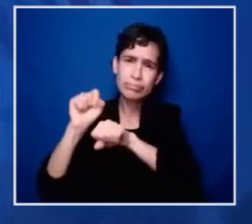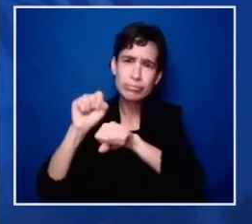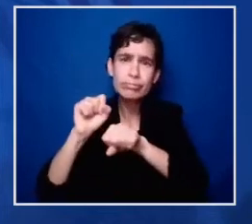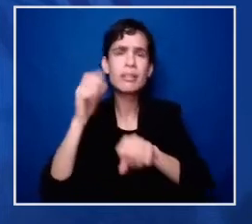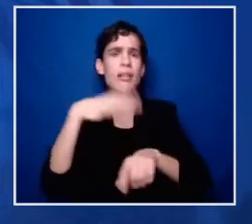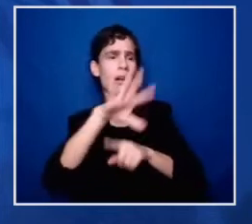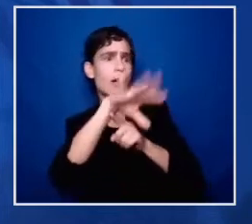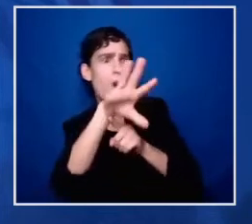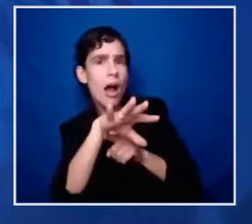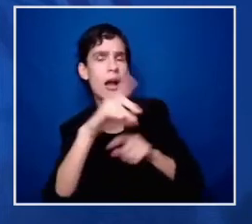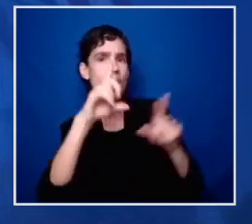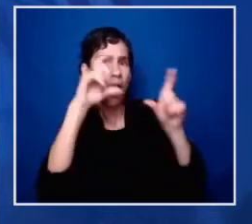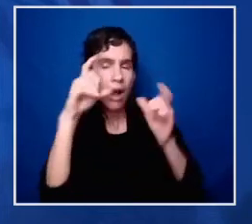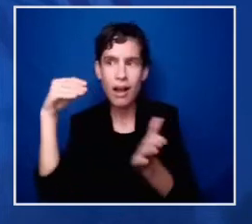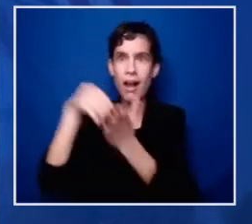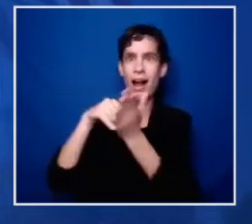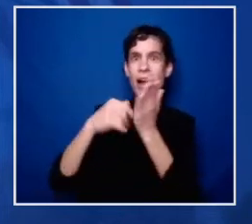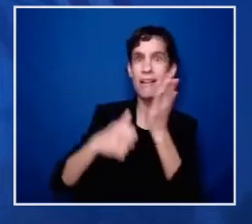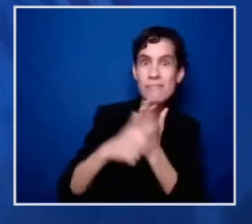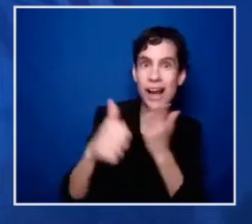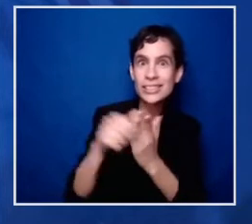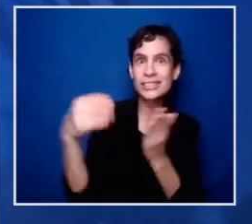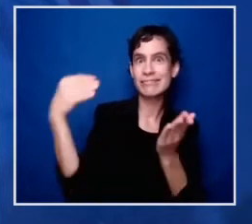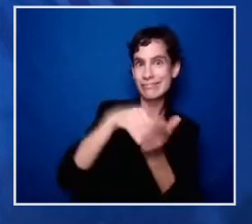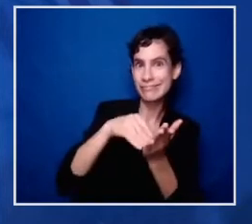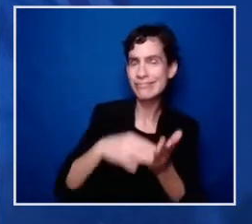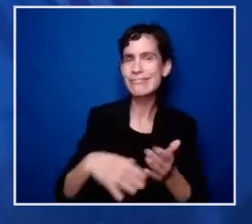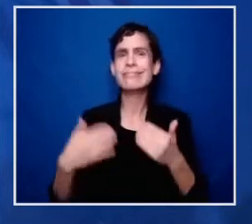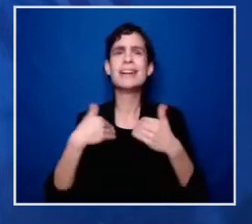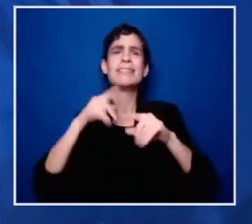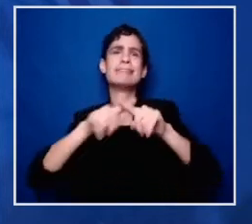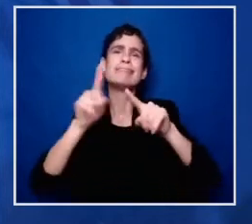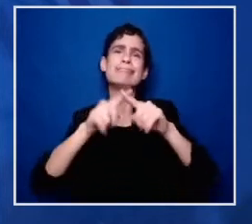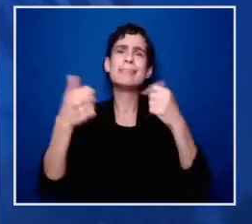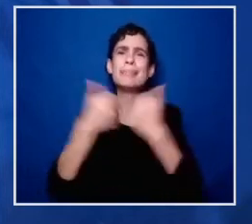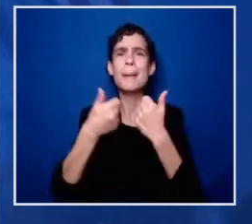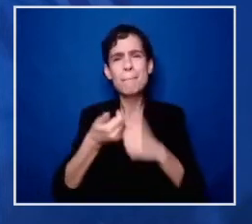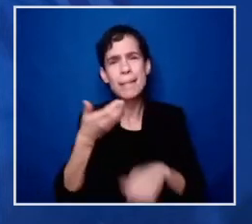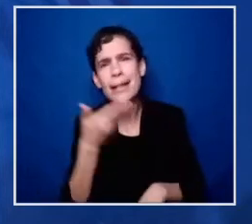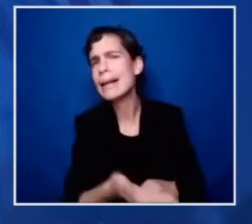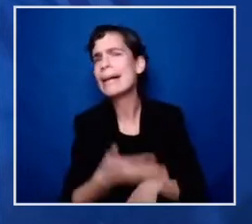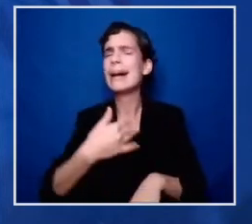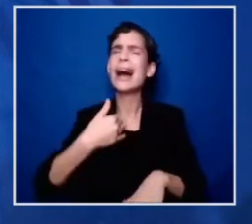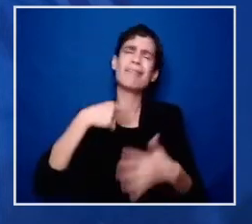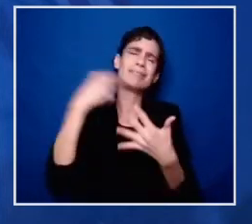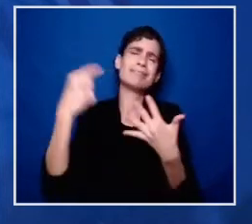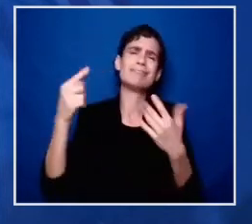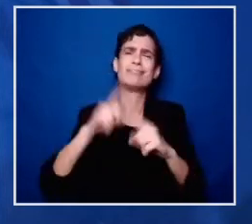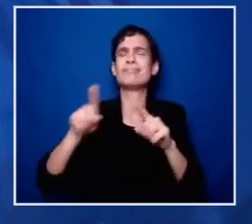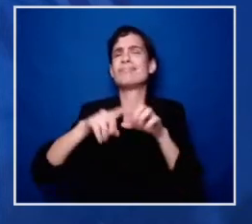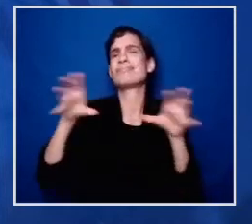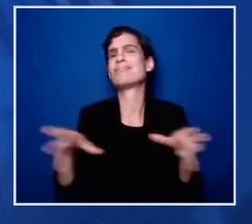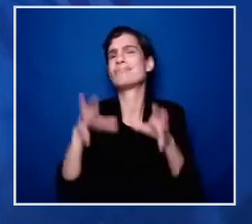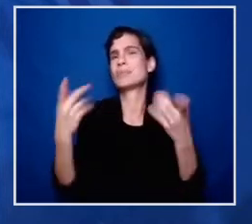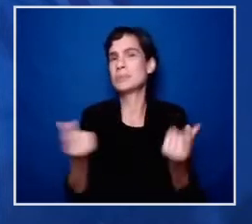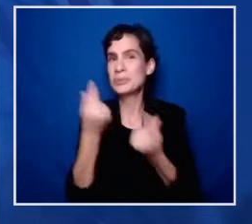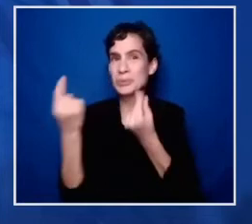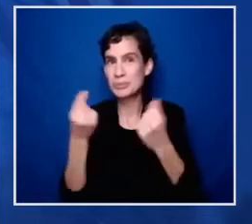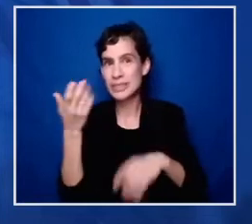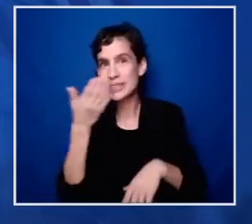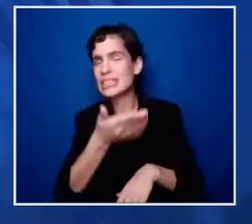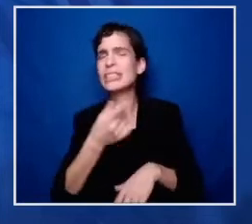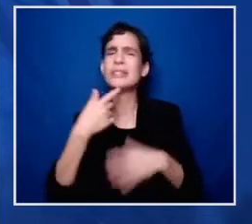lanes, and dining. We also have Harrah's Auction Casino, a destination gaming facility, and of course the Auction O'odham